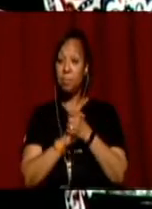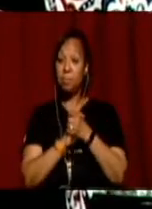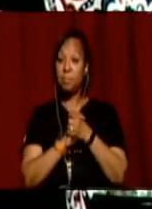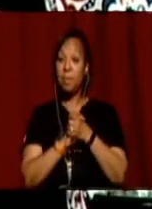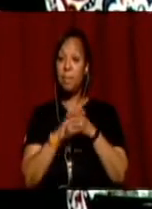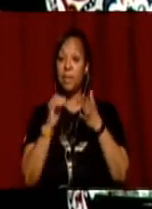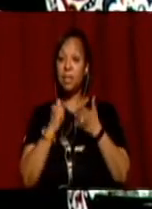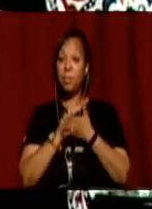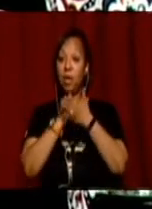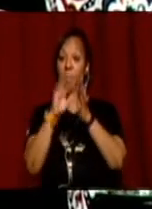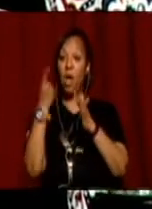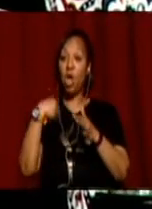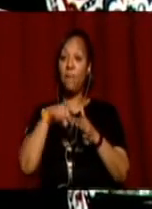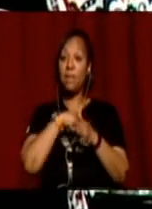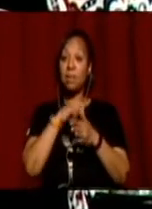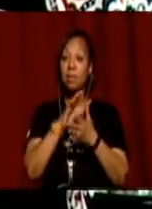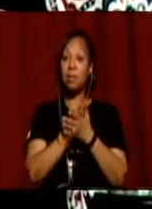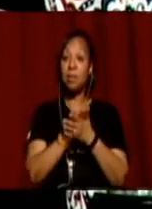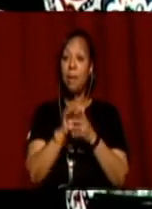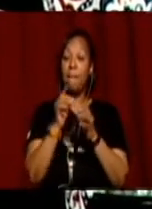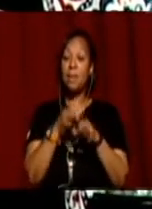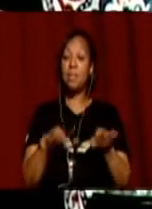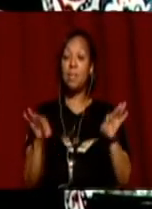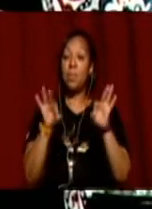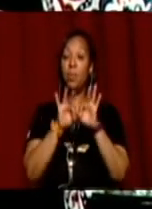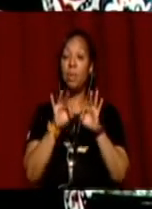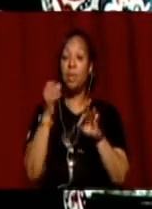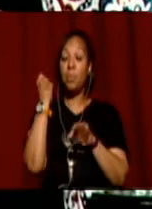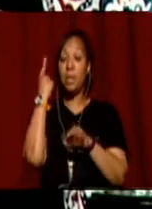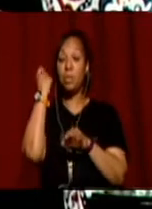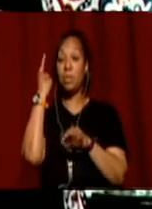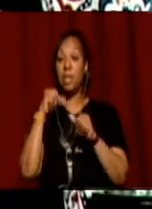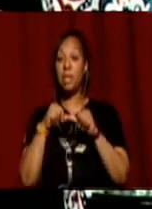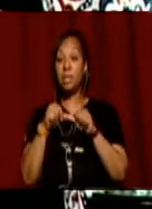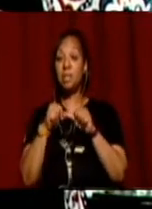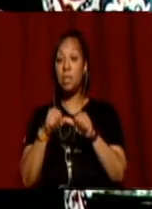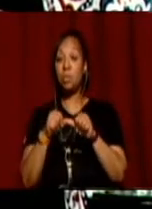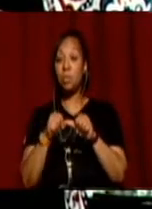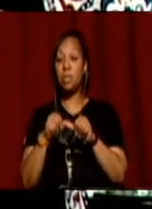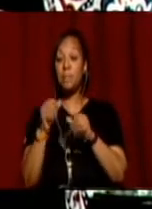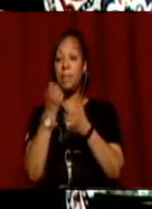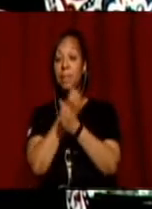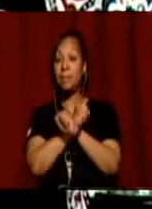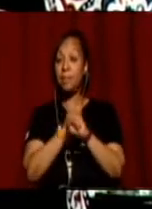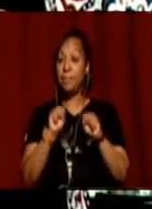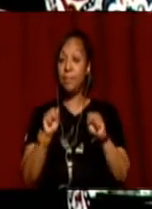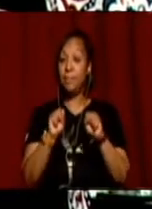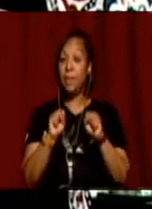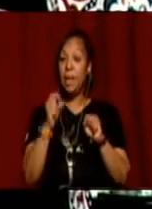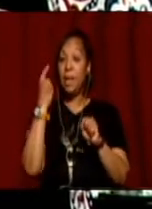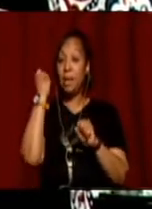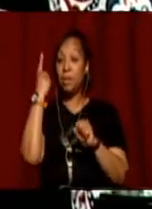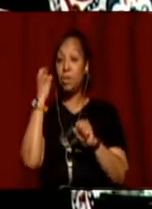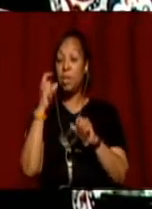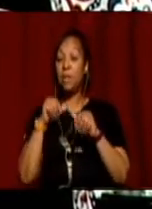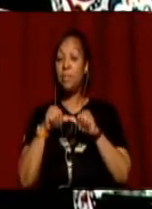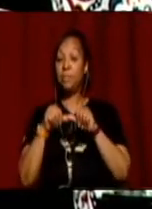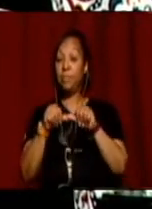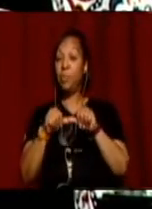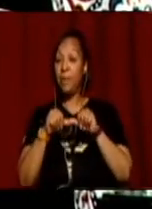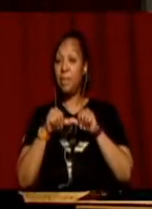help all of us. But it's important that all of us understand we have to continue to be vigilant. We have to understand that we're in this for the long